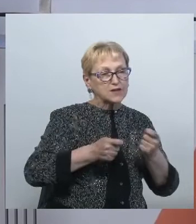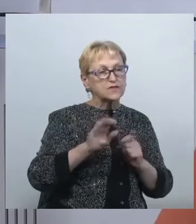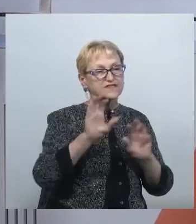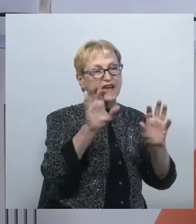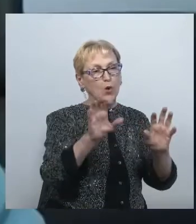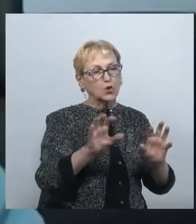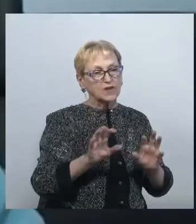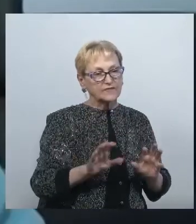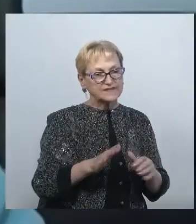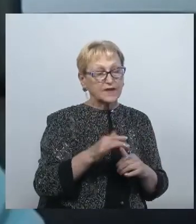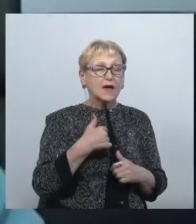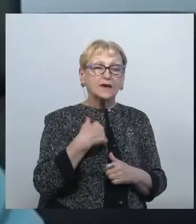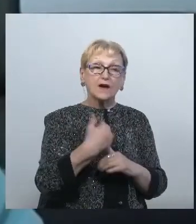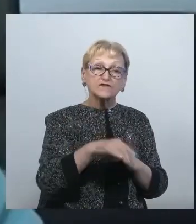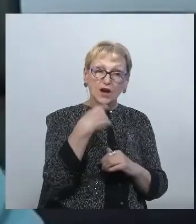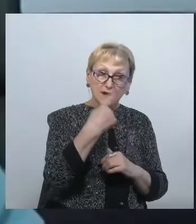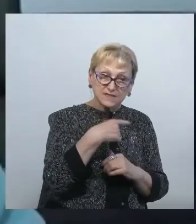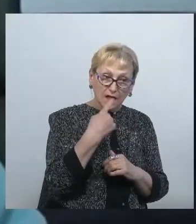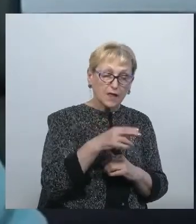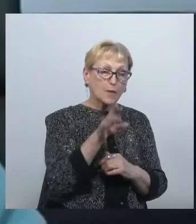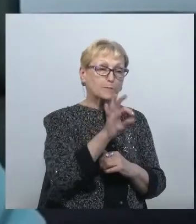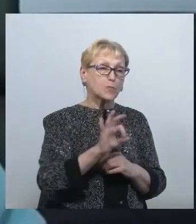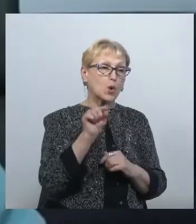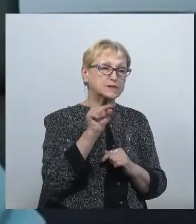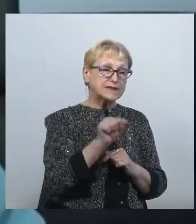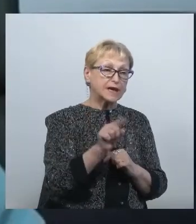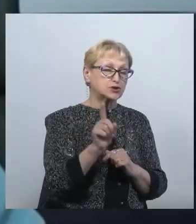shall we talk about self-regulation in the society?